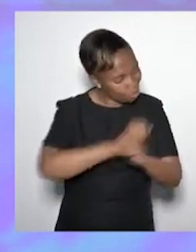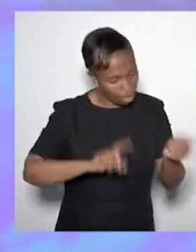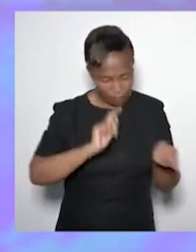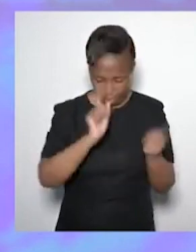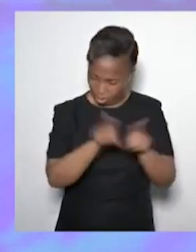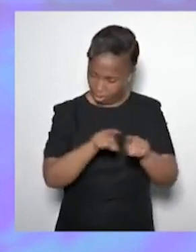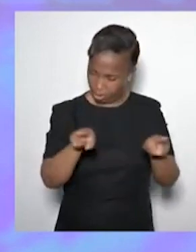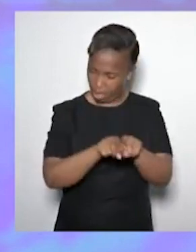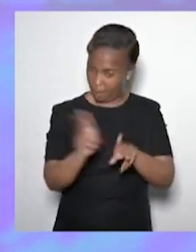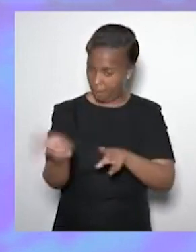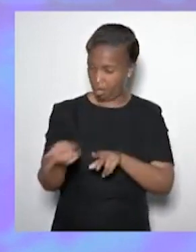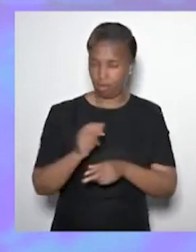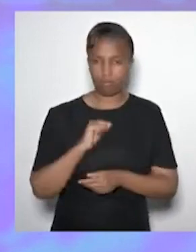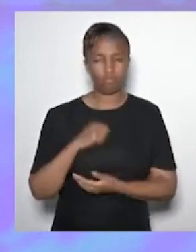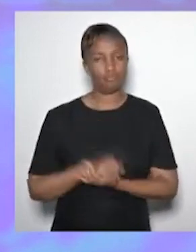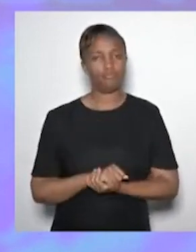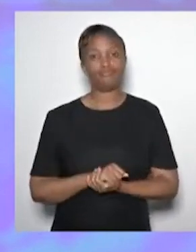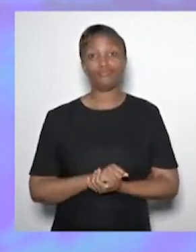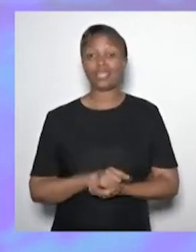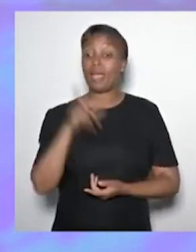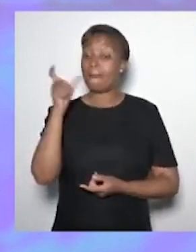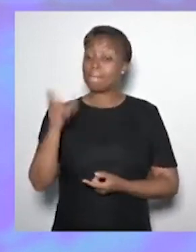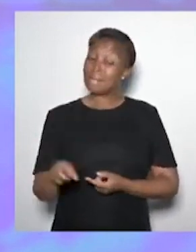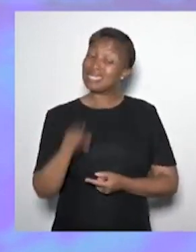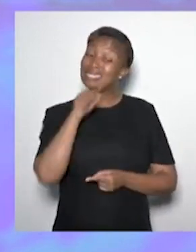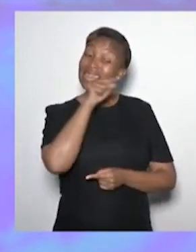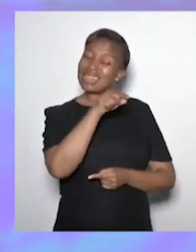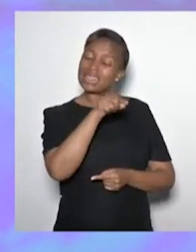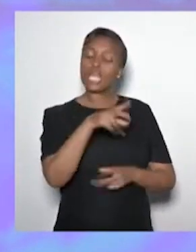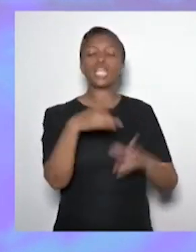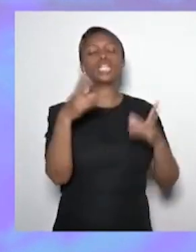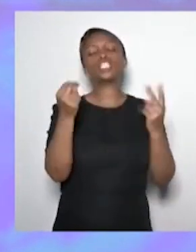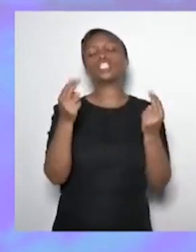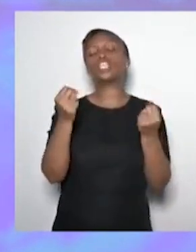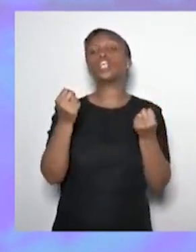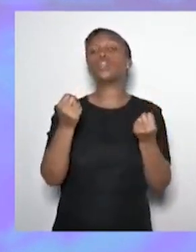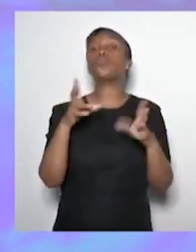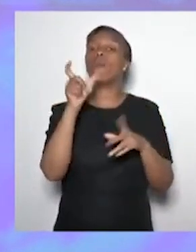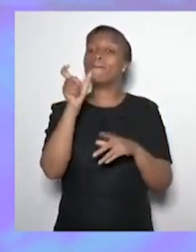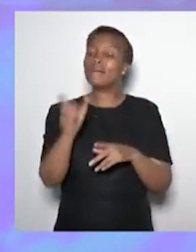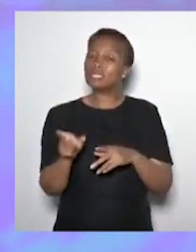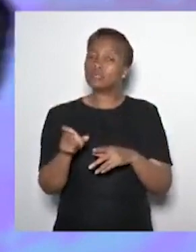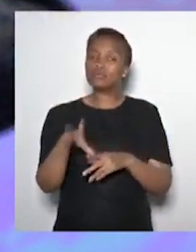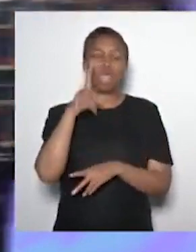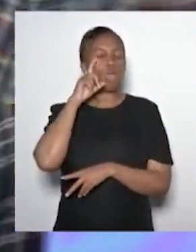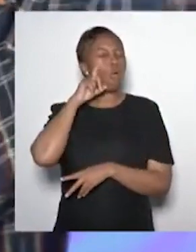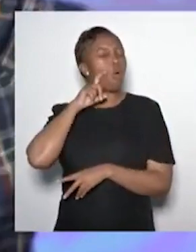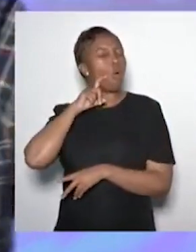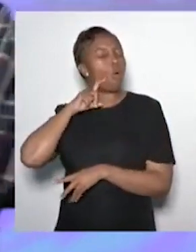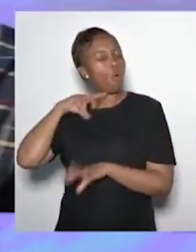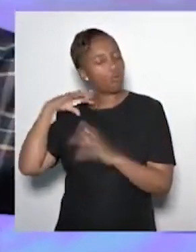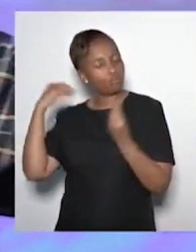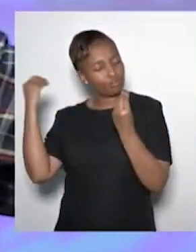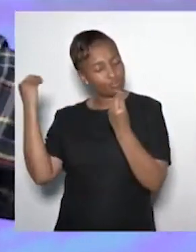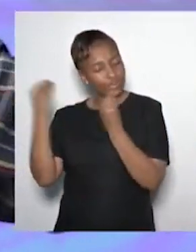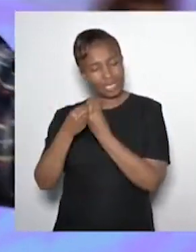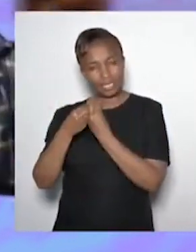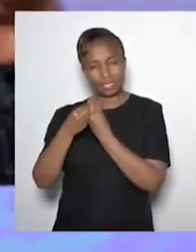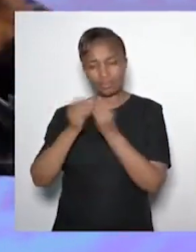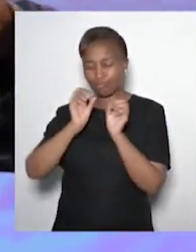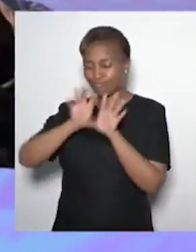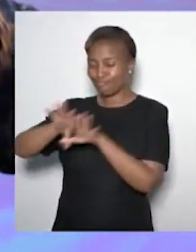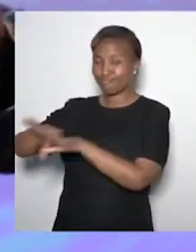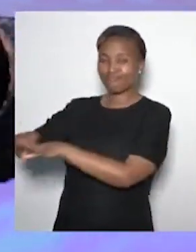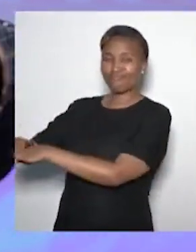again. That person is a new creation. Old things passed away. What